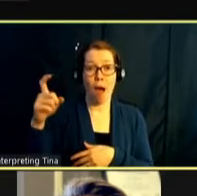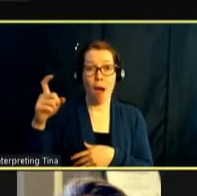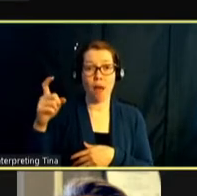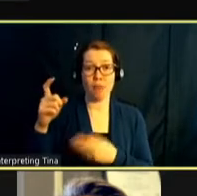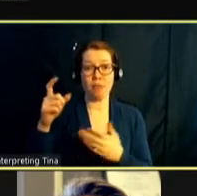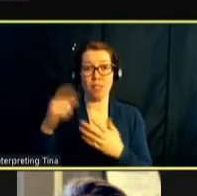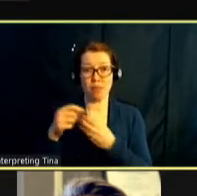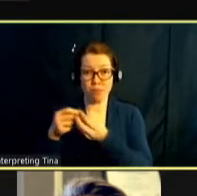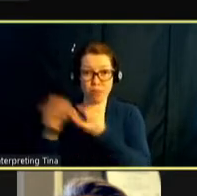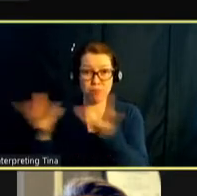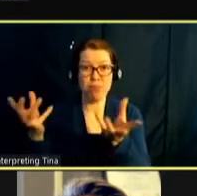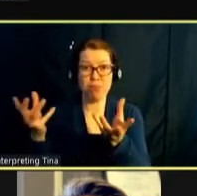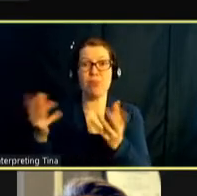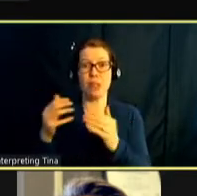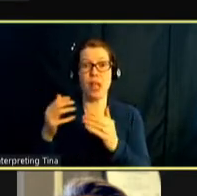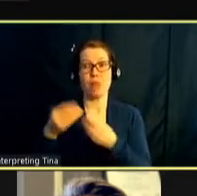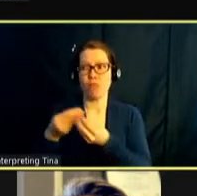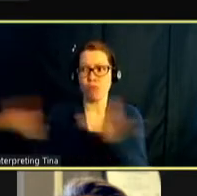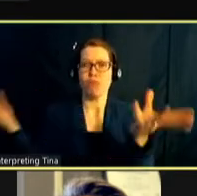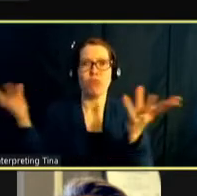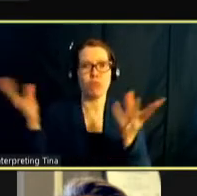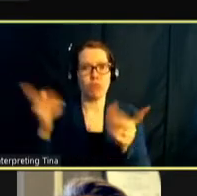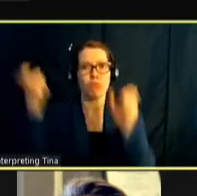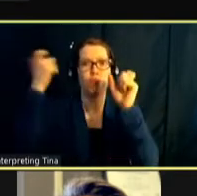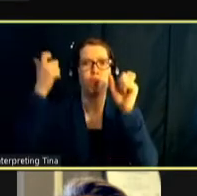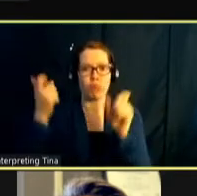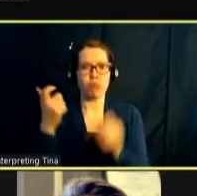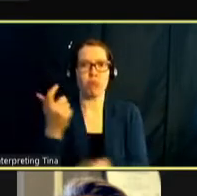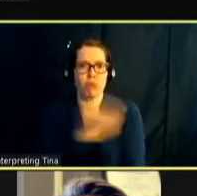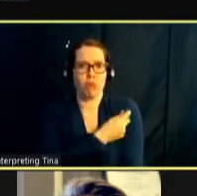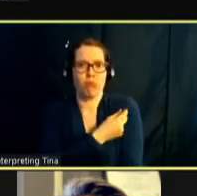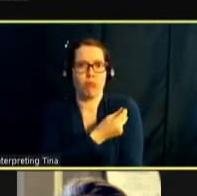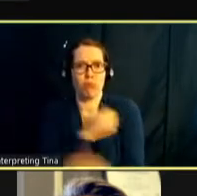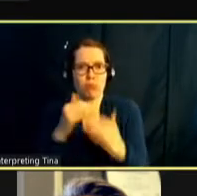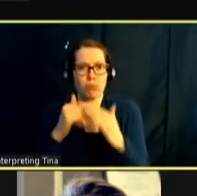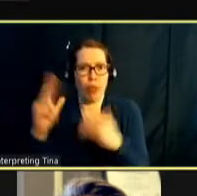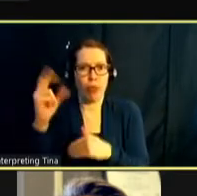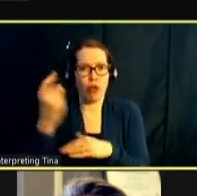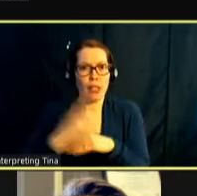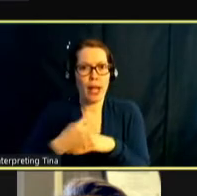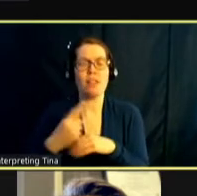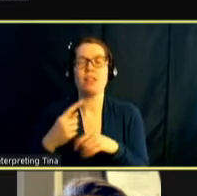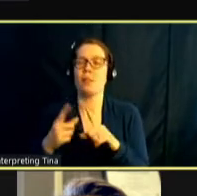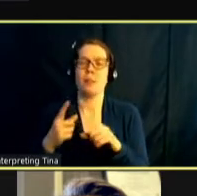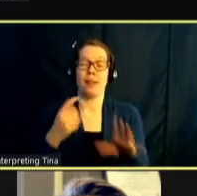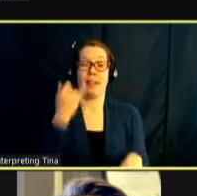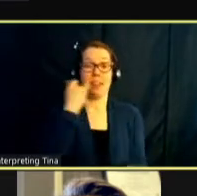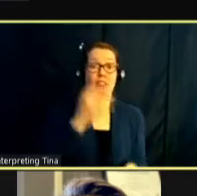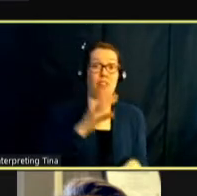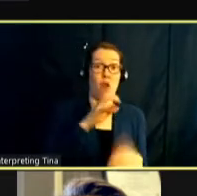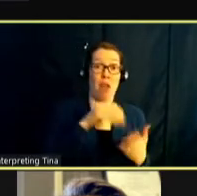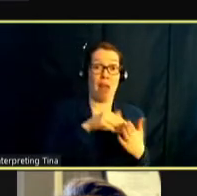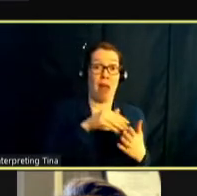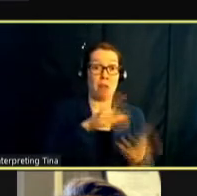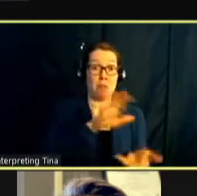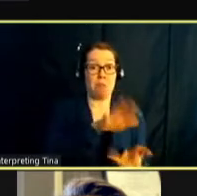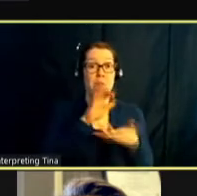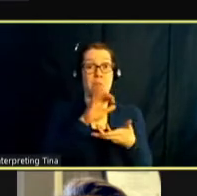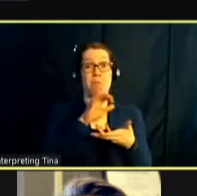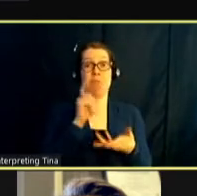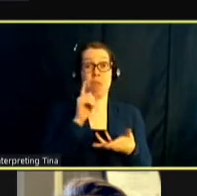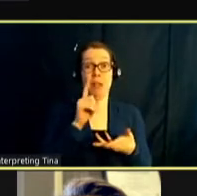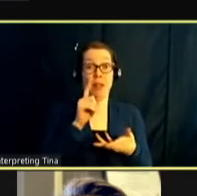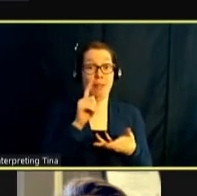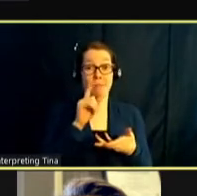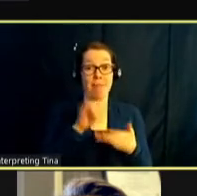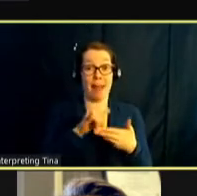They did it within 30 days. So if we're still looking at, if we could get 400,000 doses of vaccine, and we could easily do that, but we're not going to